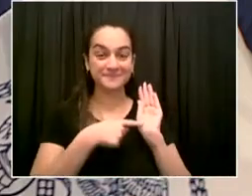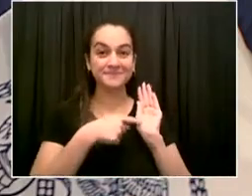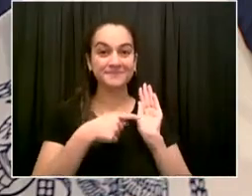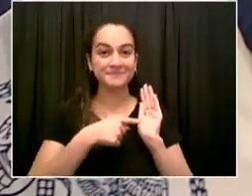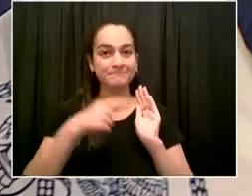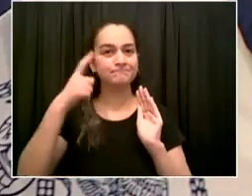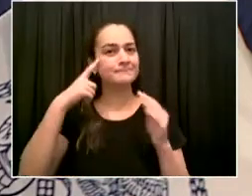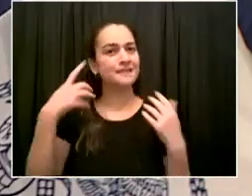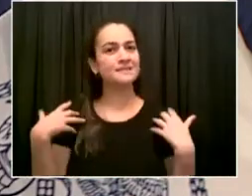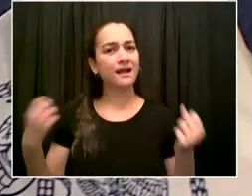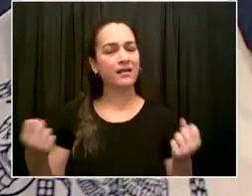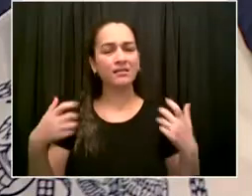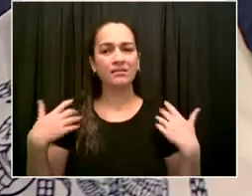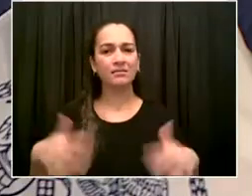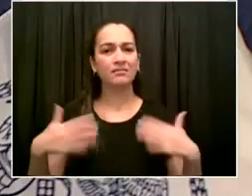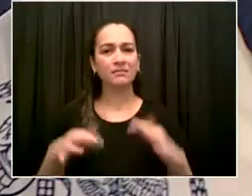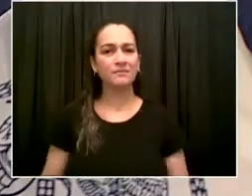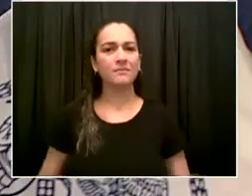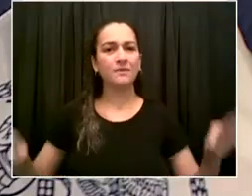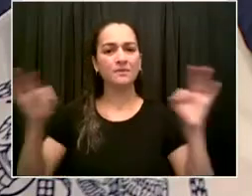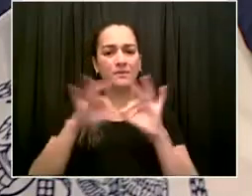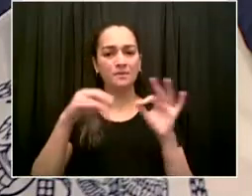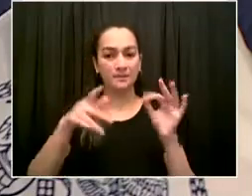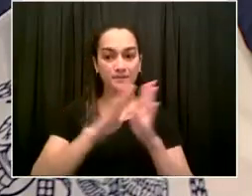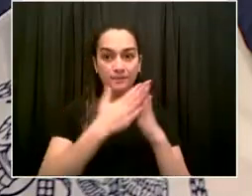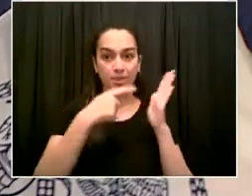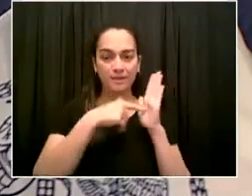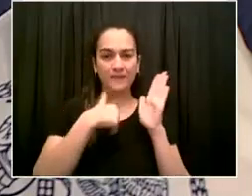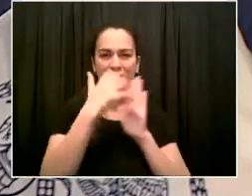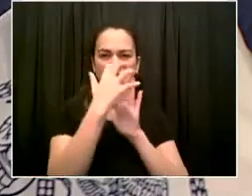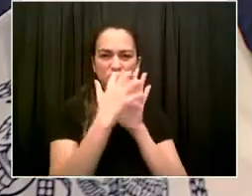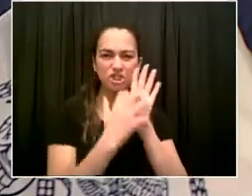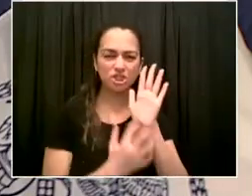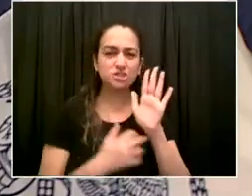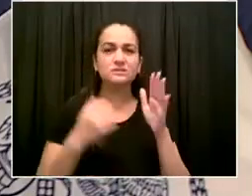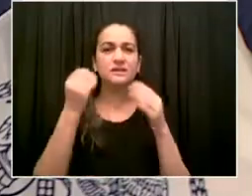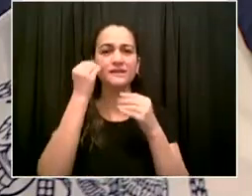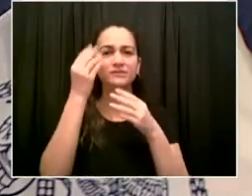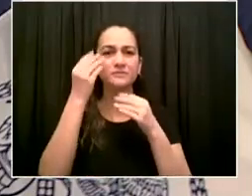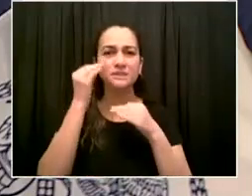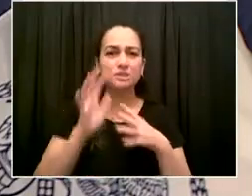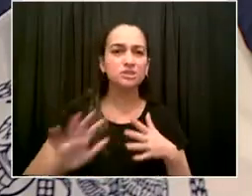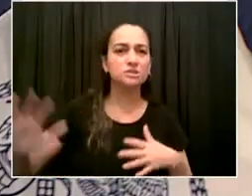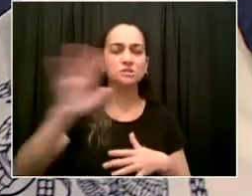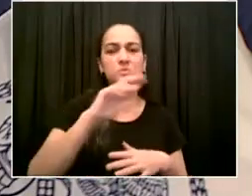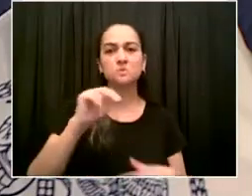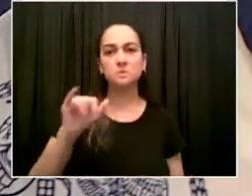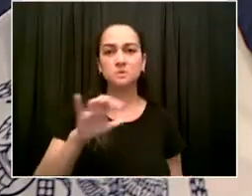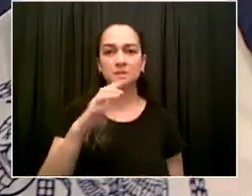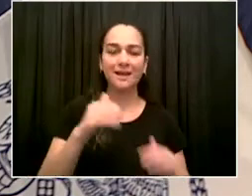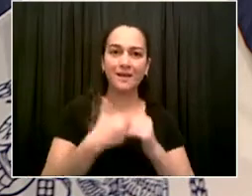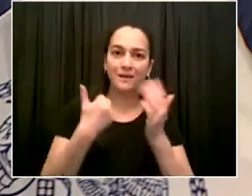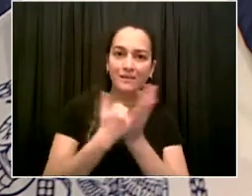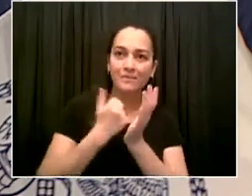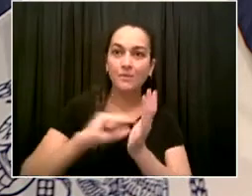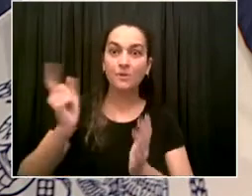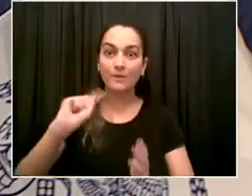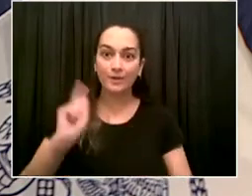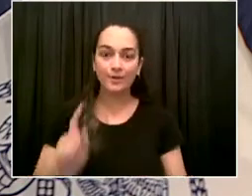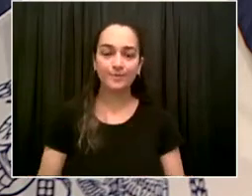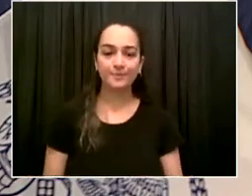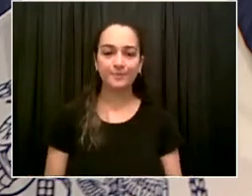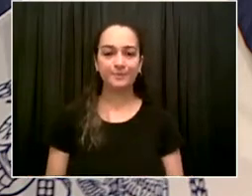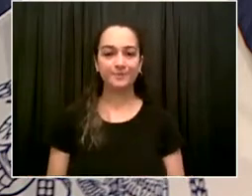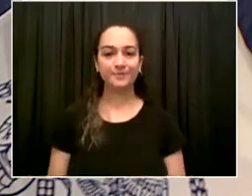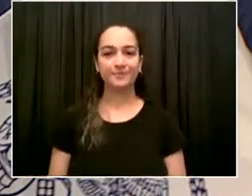collection of resources available for the people of this city. Now, we focused in particular, several of us talked about